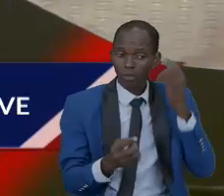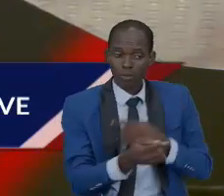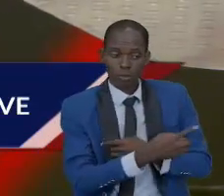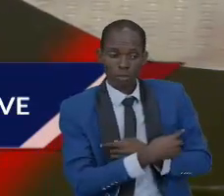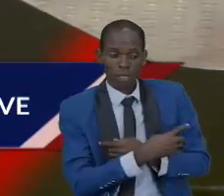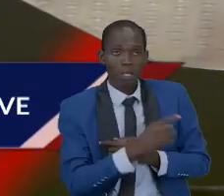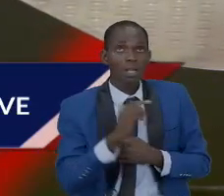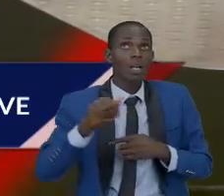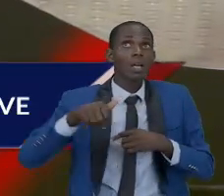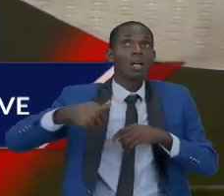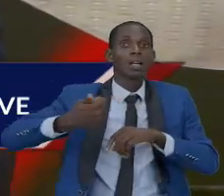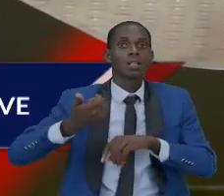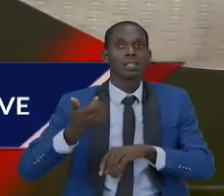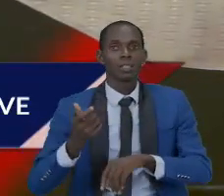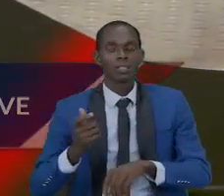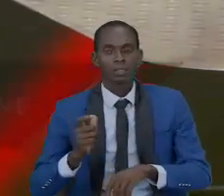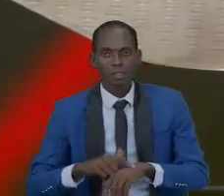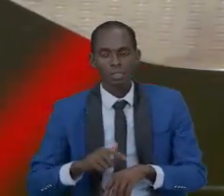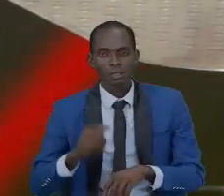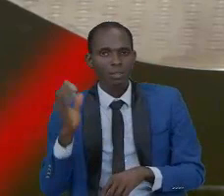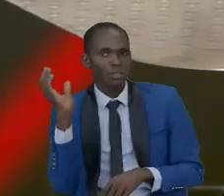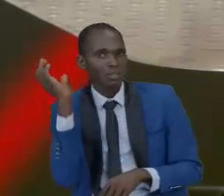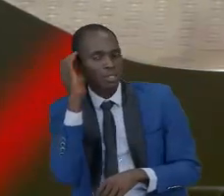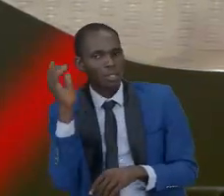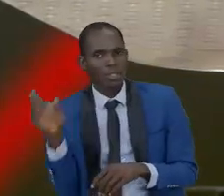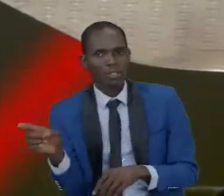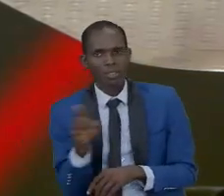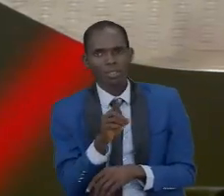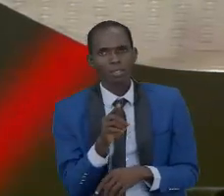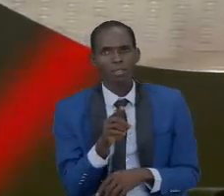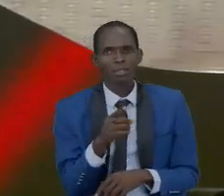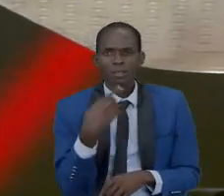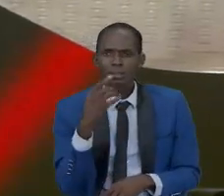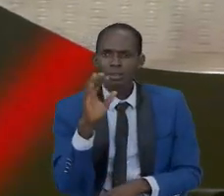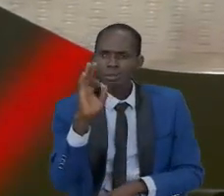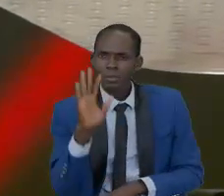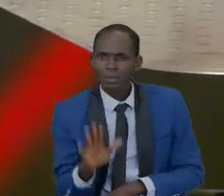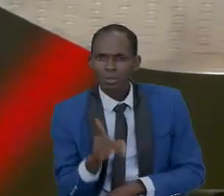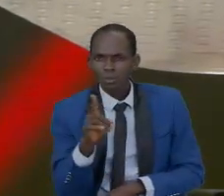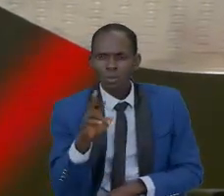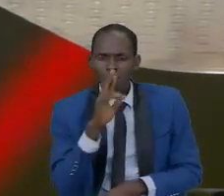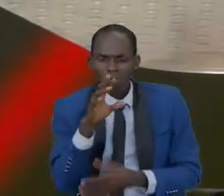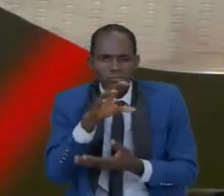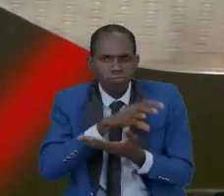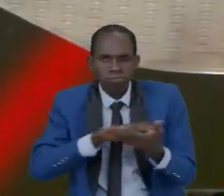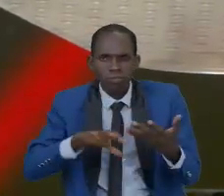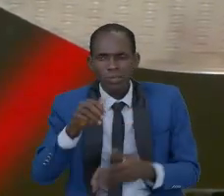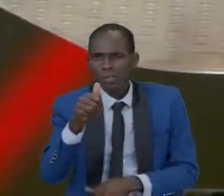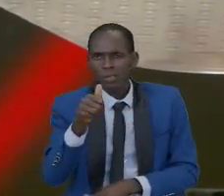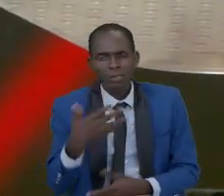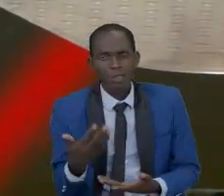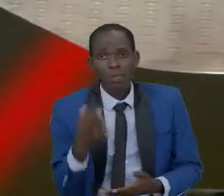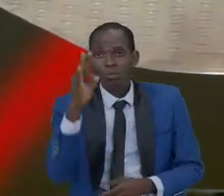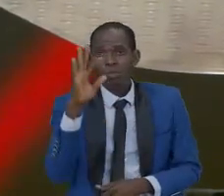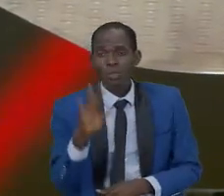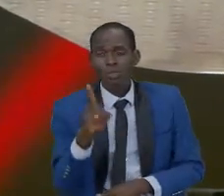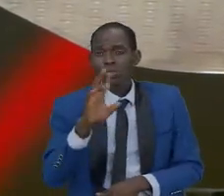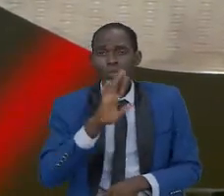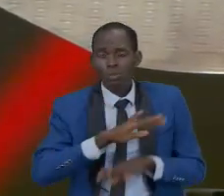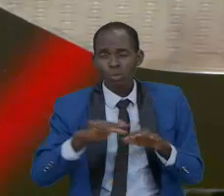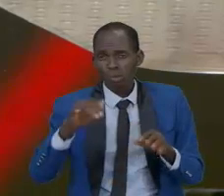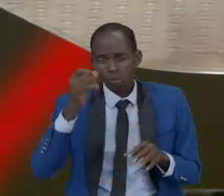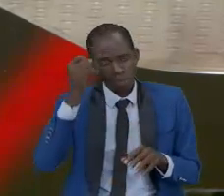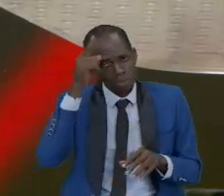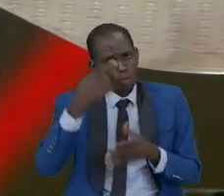and then you listen to them another day you say preacher you're contradicting yourself preacher you don't even